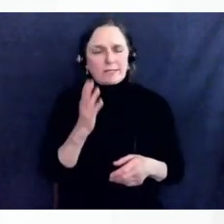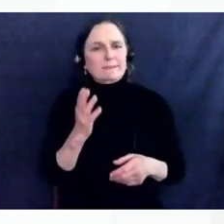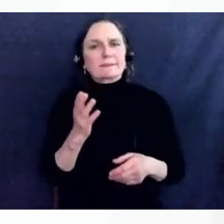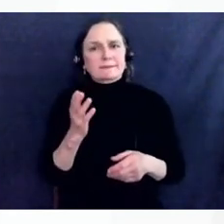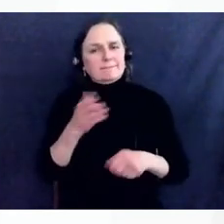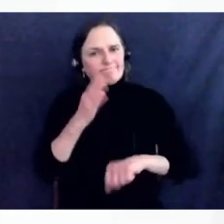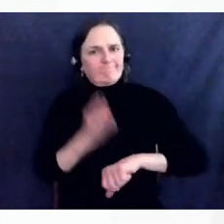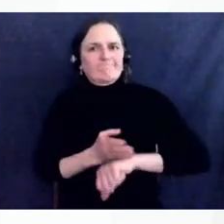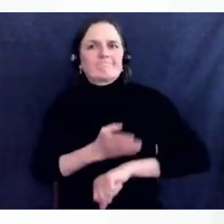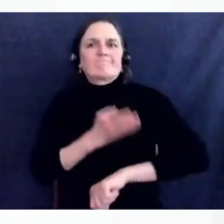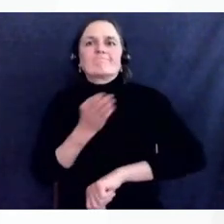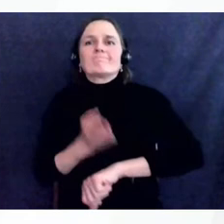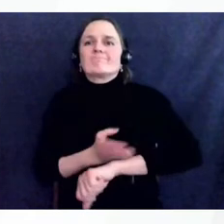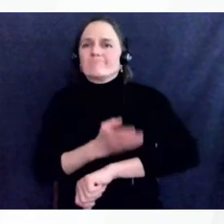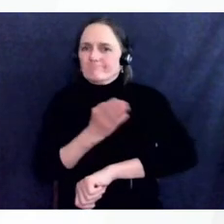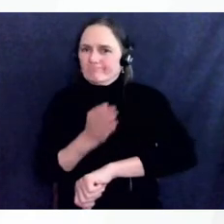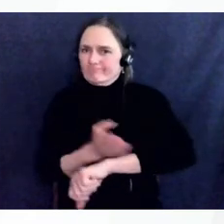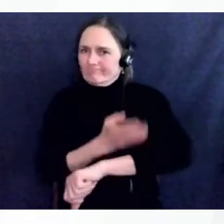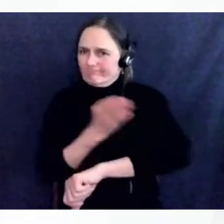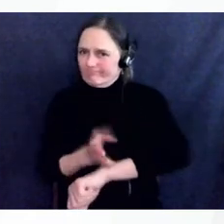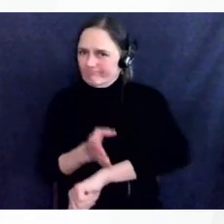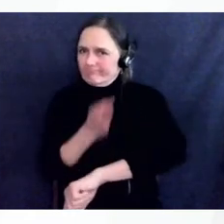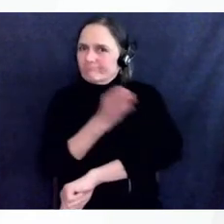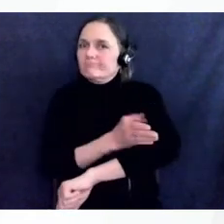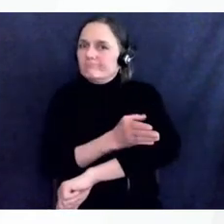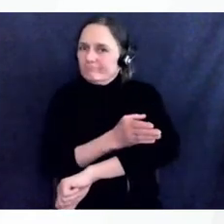visible to the campus community.